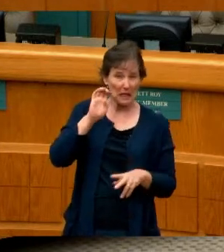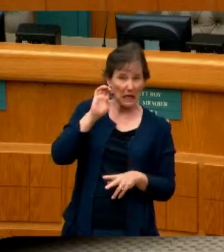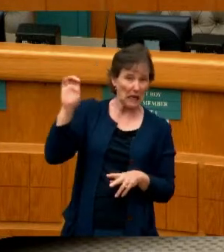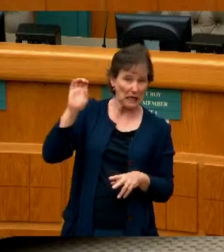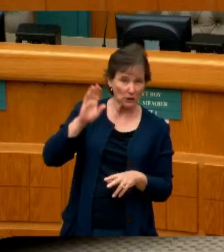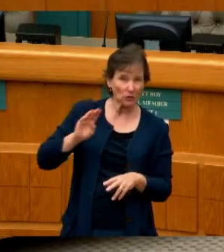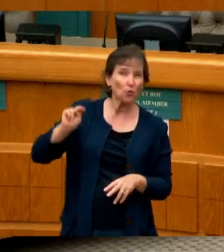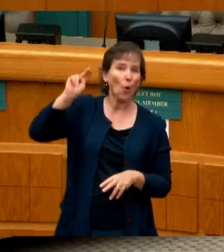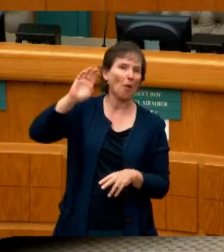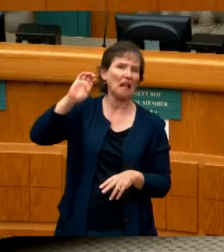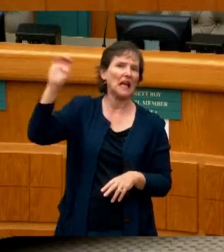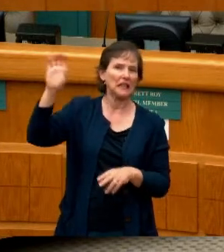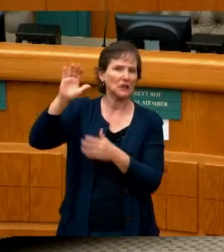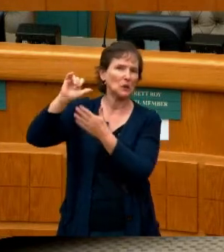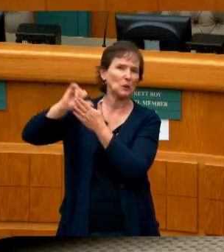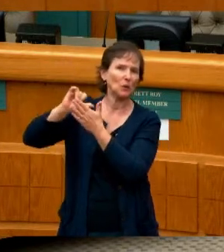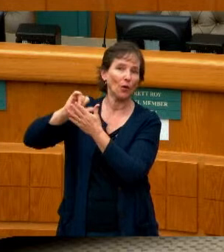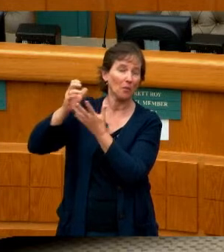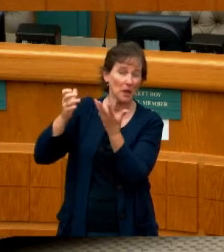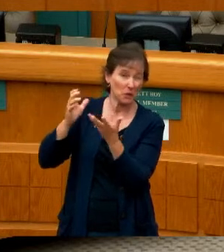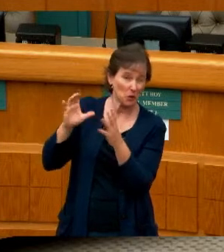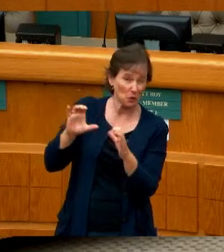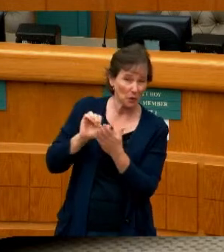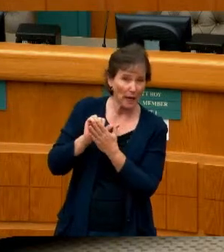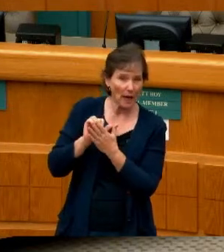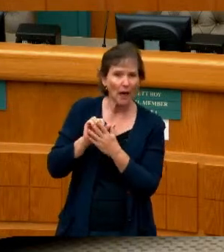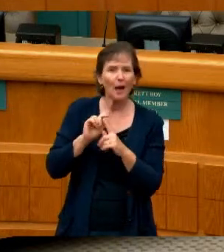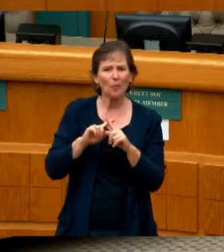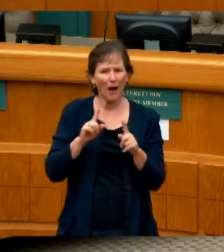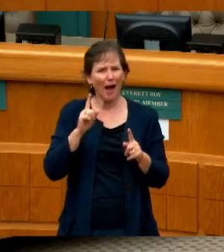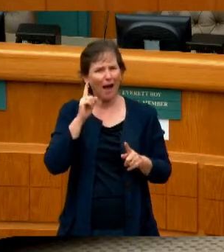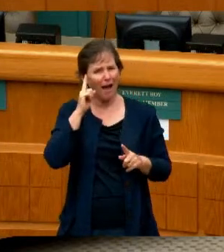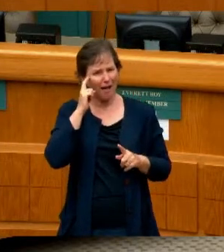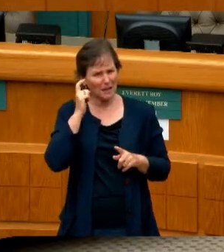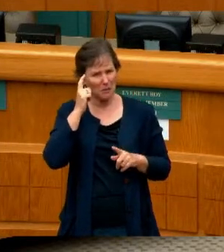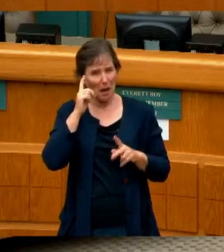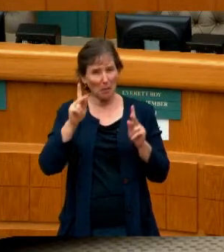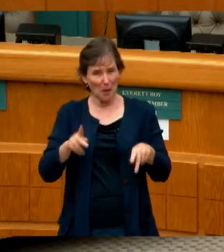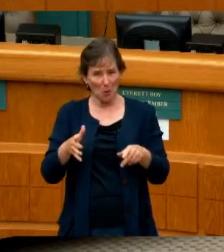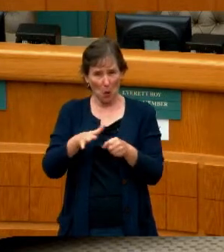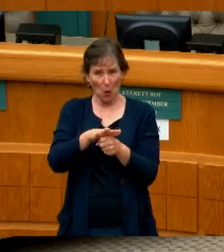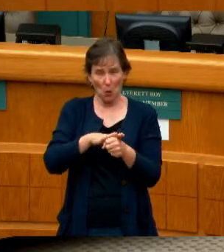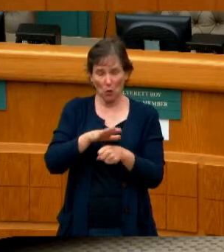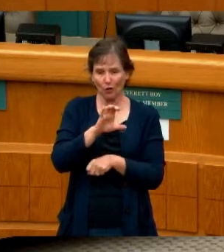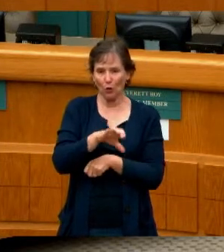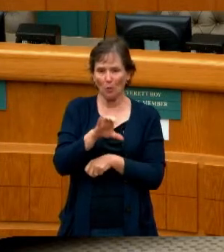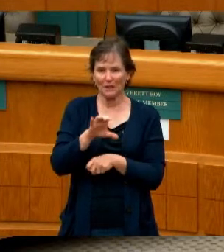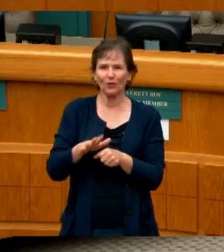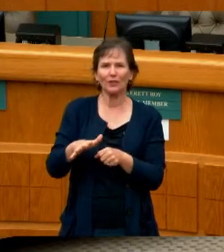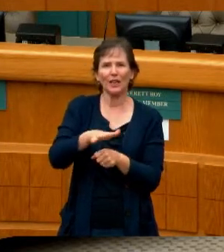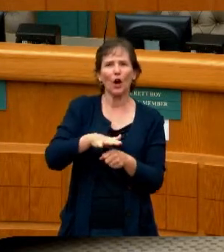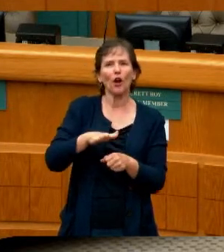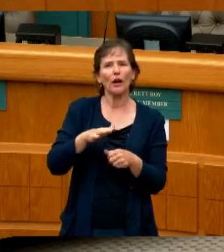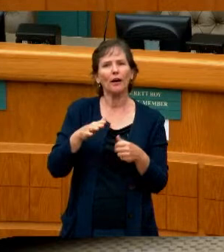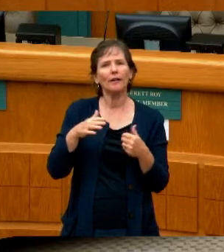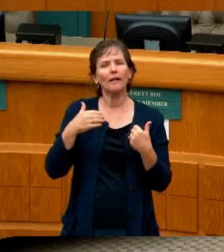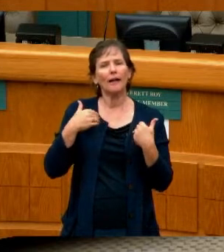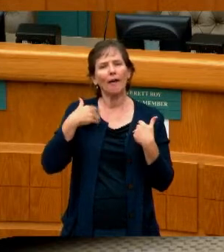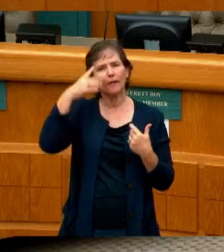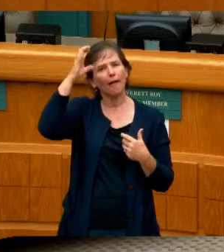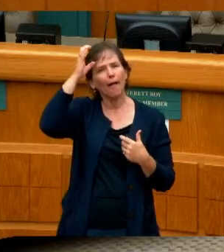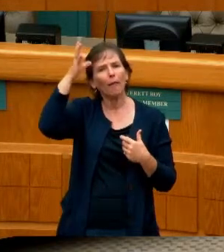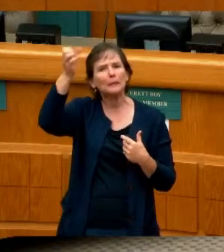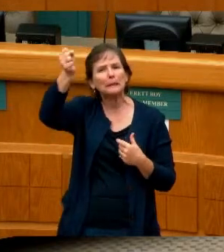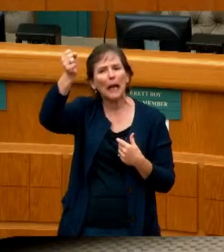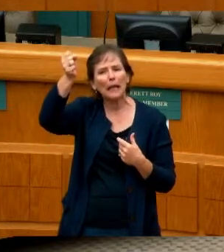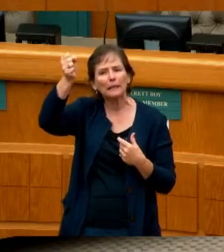The folks on the East Coast, if they want to do that, that's their business. I think Corpus Christians and South Texans have enough